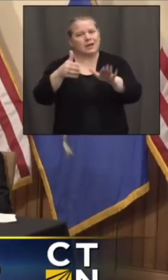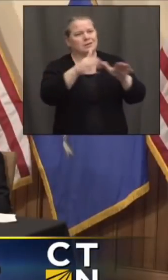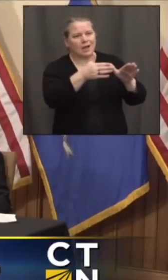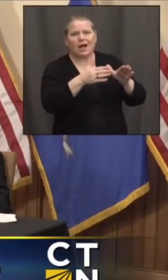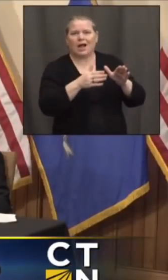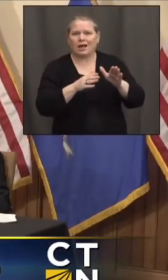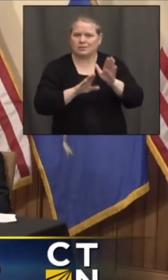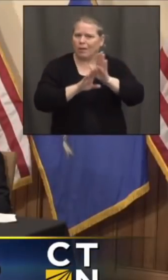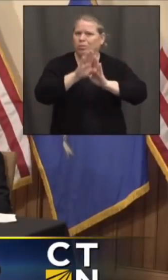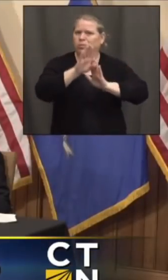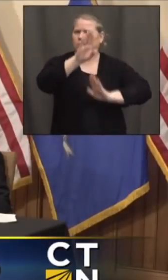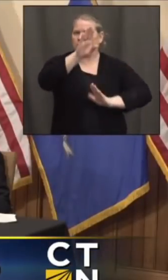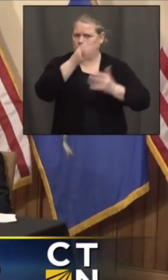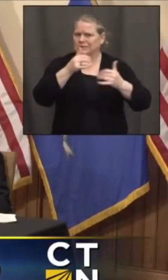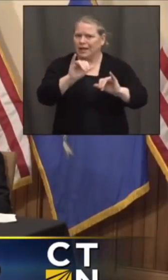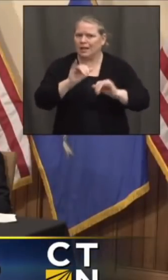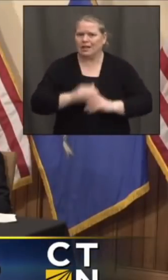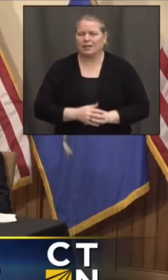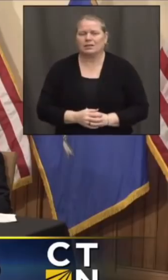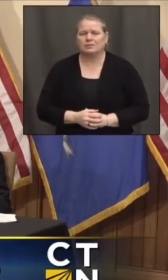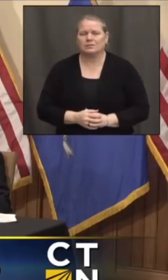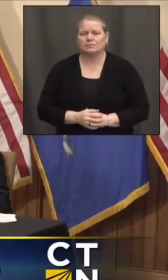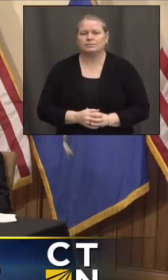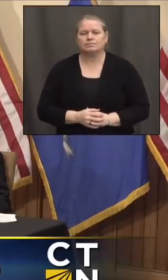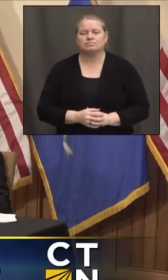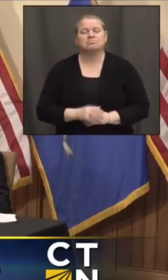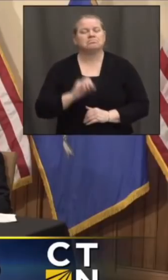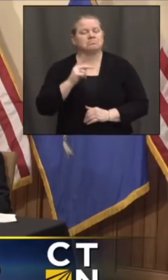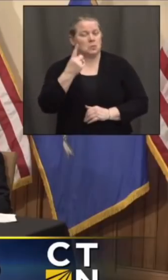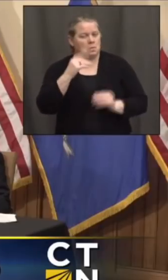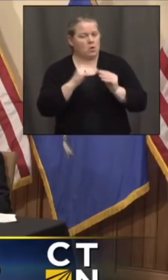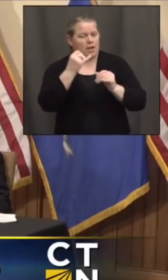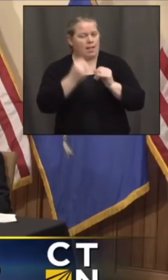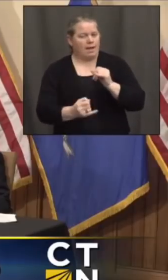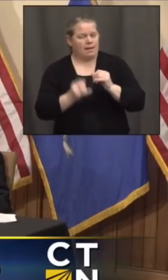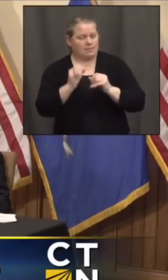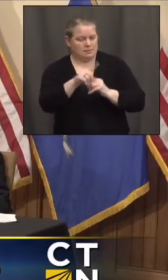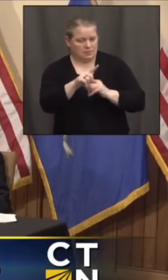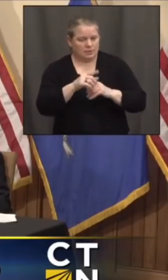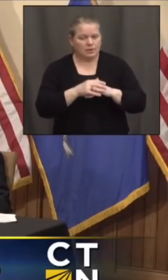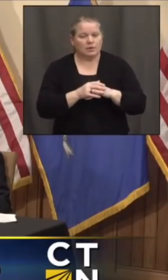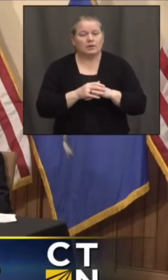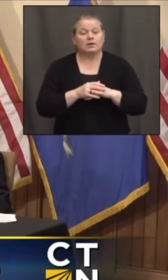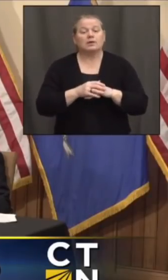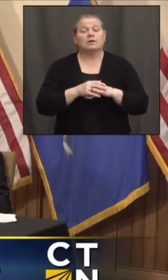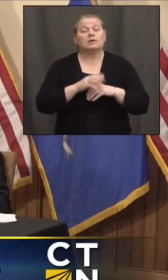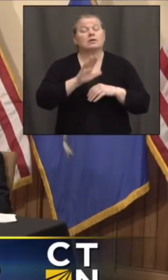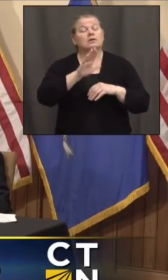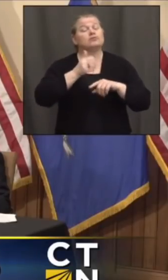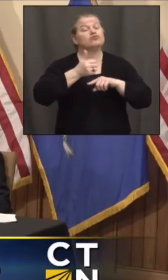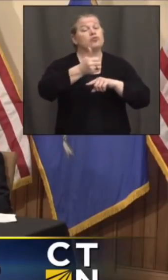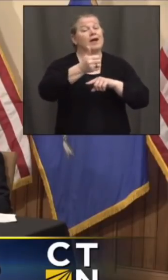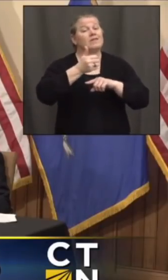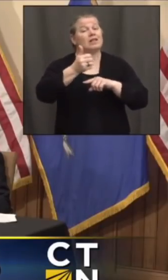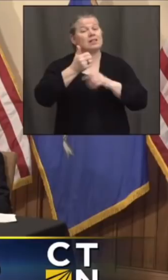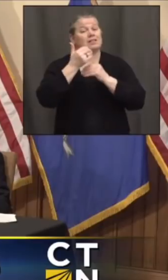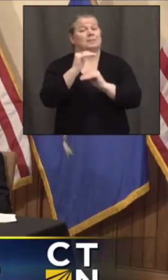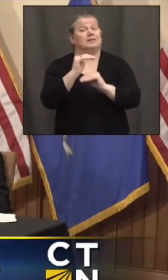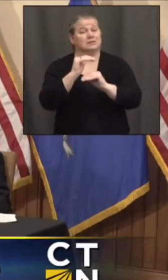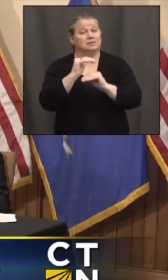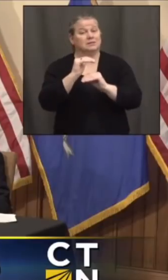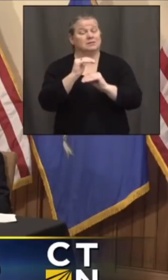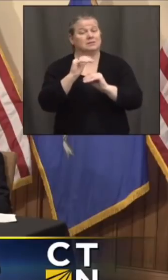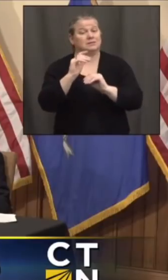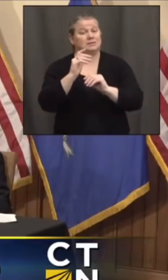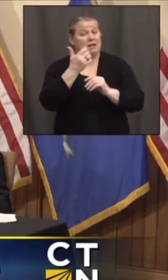Okay, one last thing. Has there been any talk about sort of lifting travel restrictions on people who have